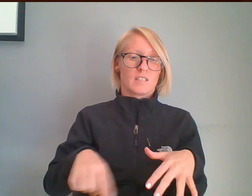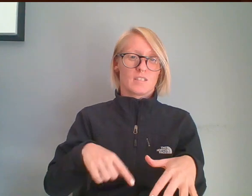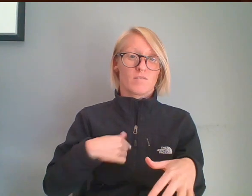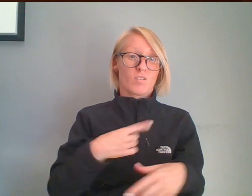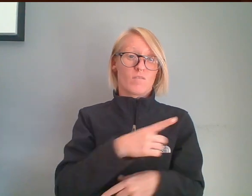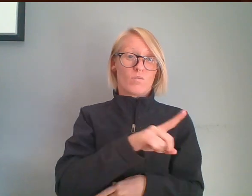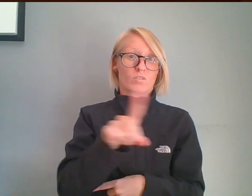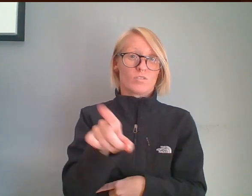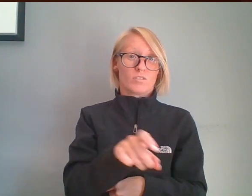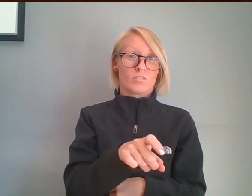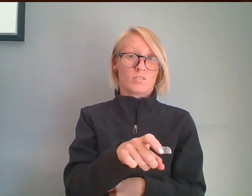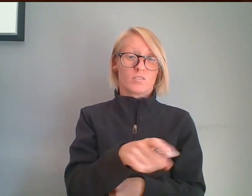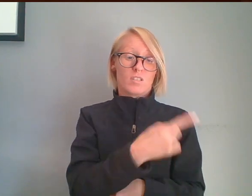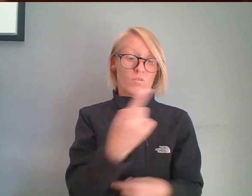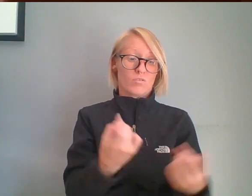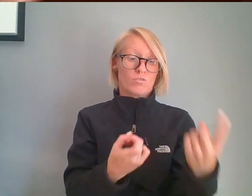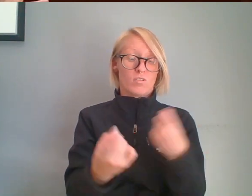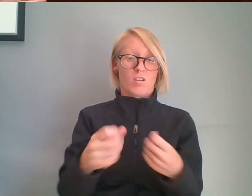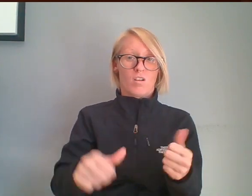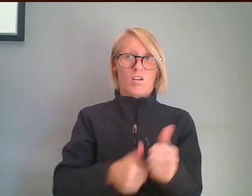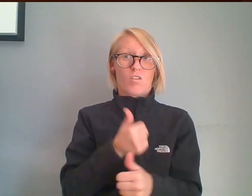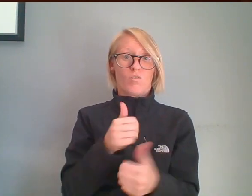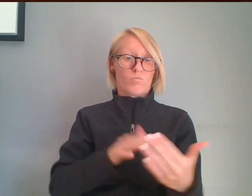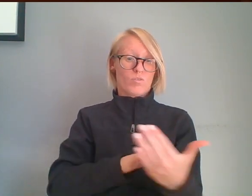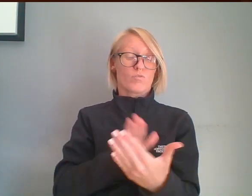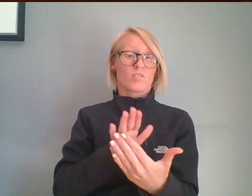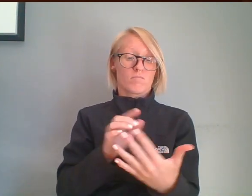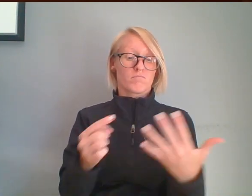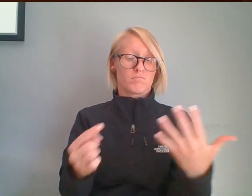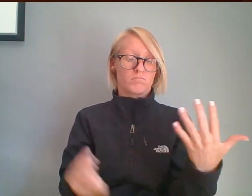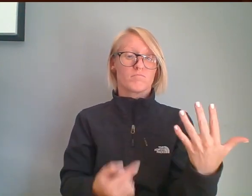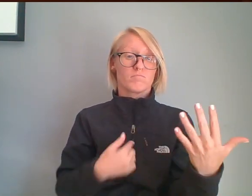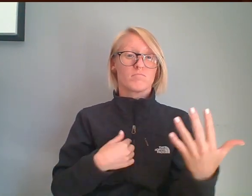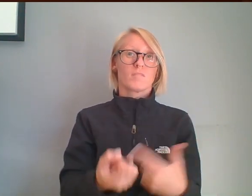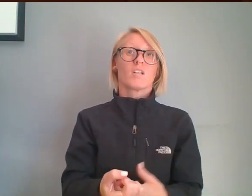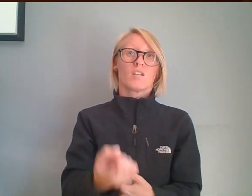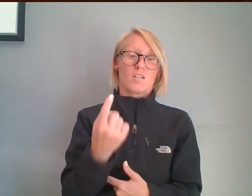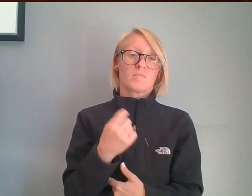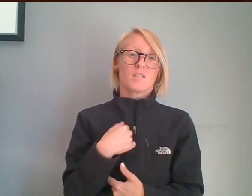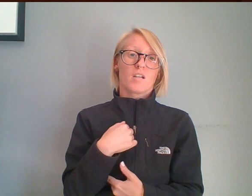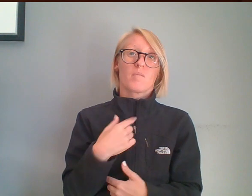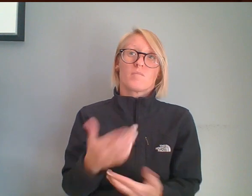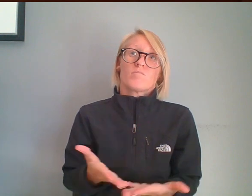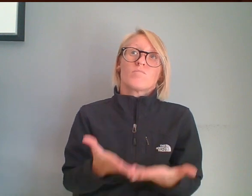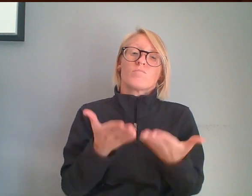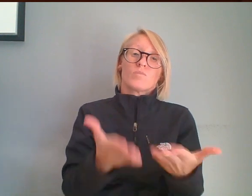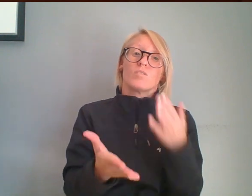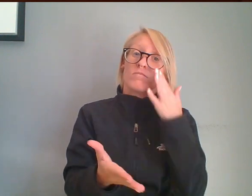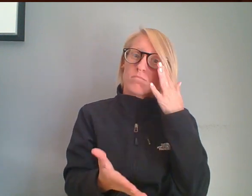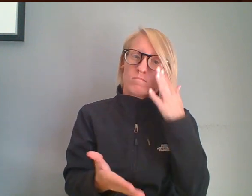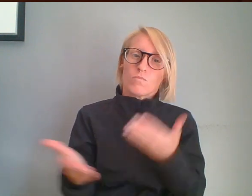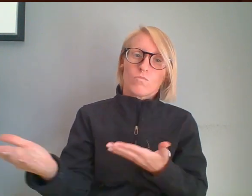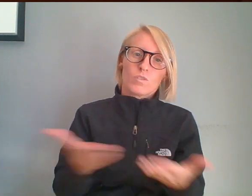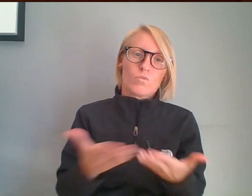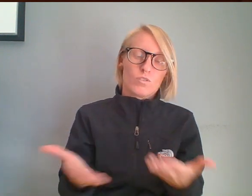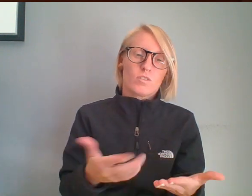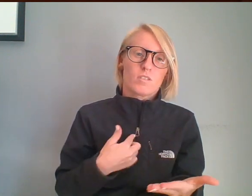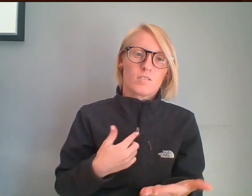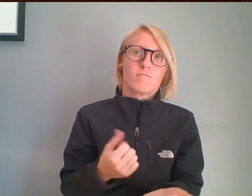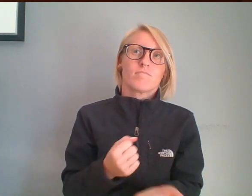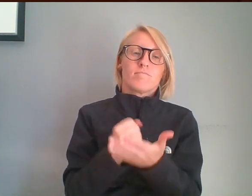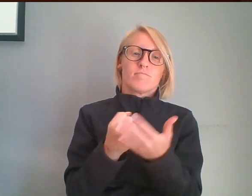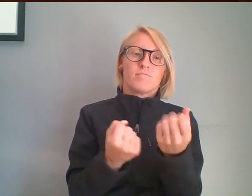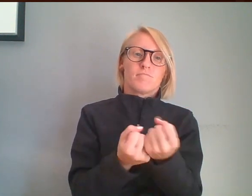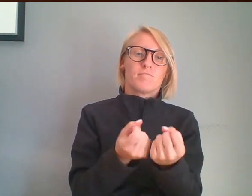I'm happy to chat with you. And at the end, I'm going to point you to some resources that you can refer to help you find additional sources for you.